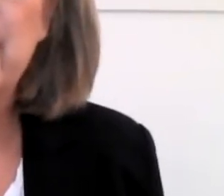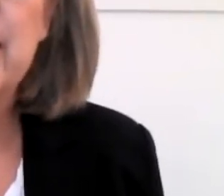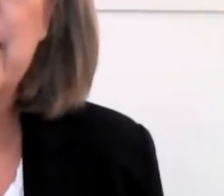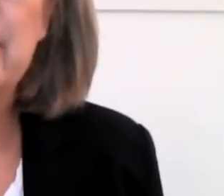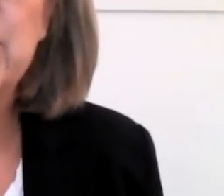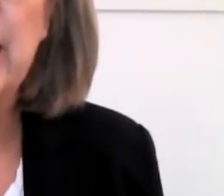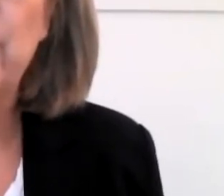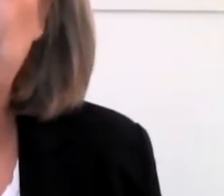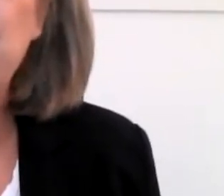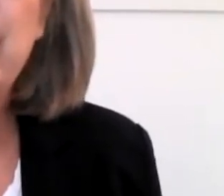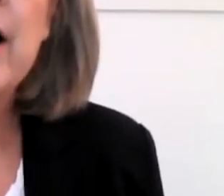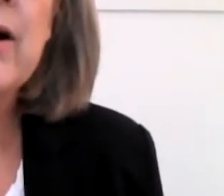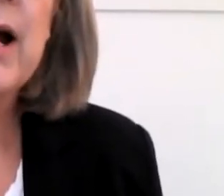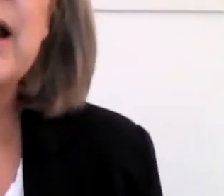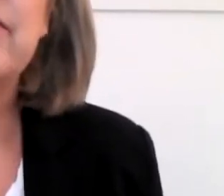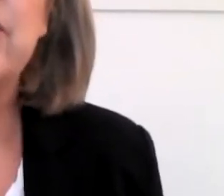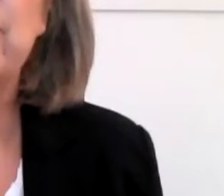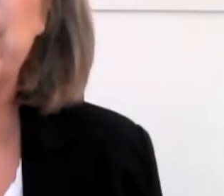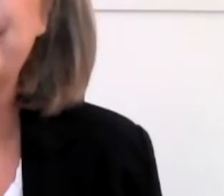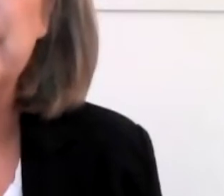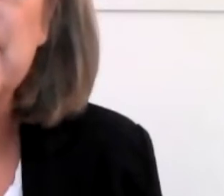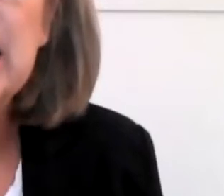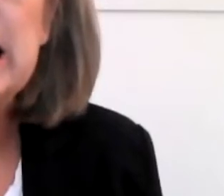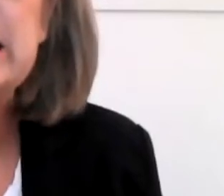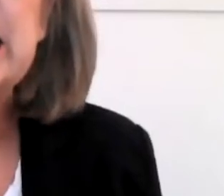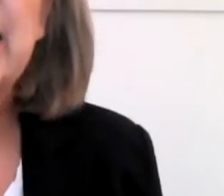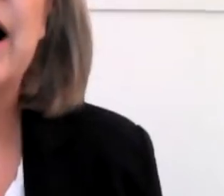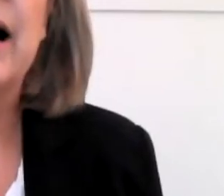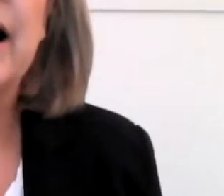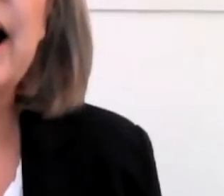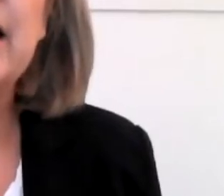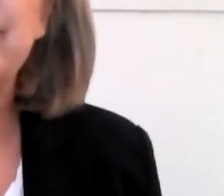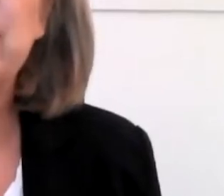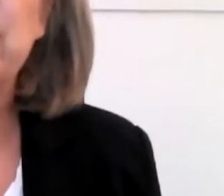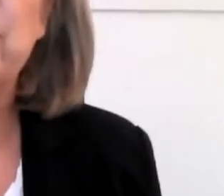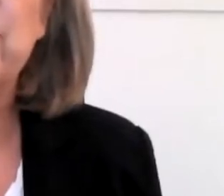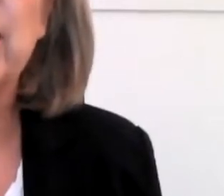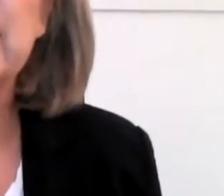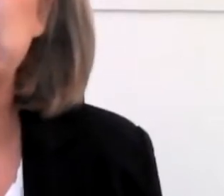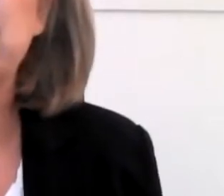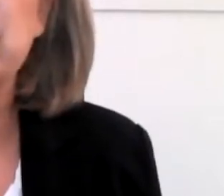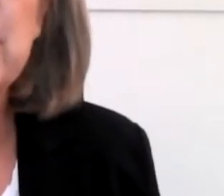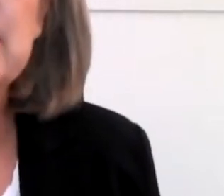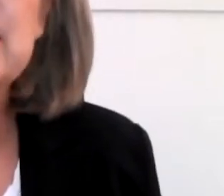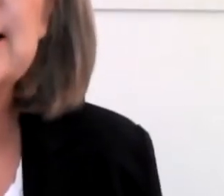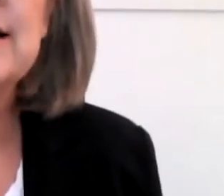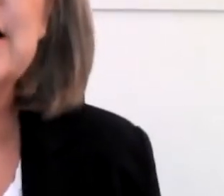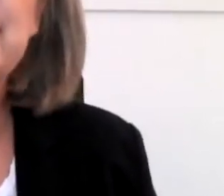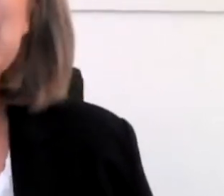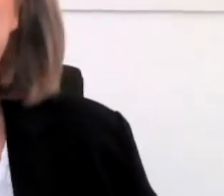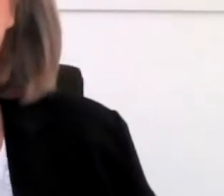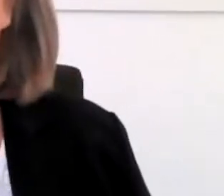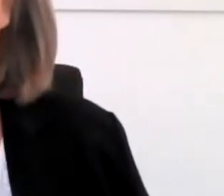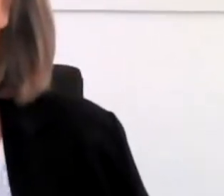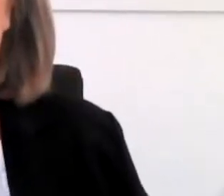work in child welfare, any of you who are police, any of you who work in the juvenile justice system,